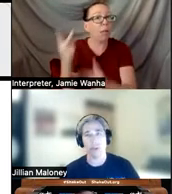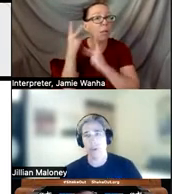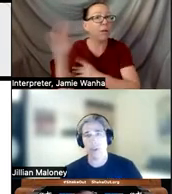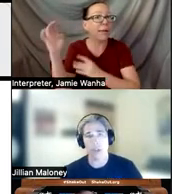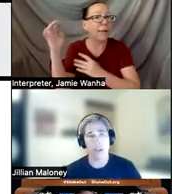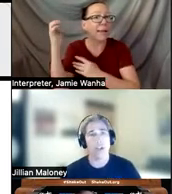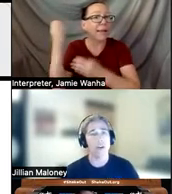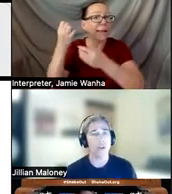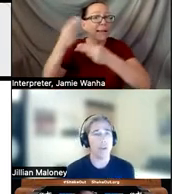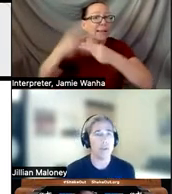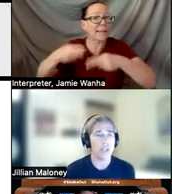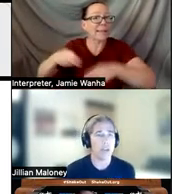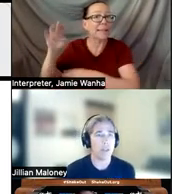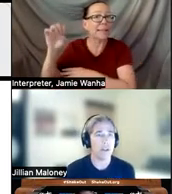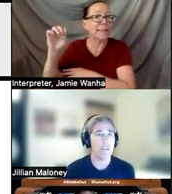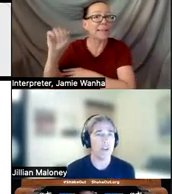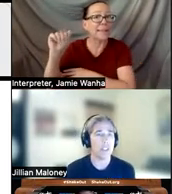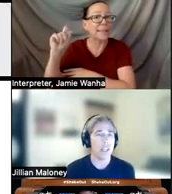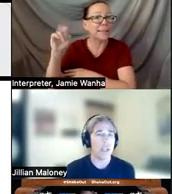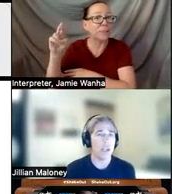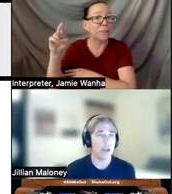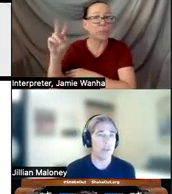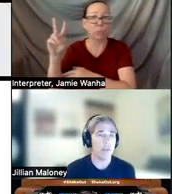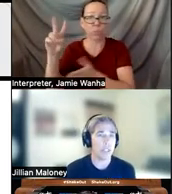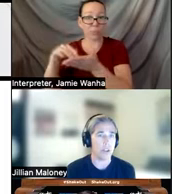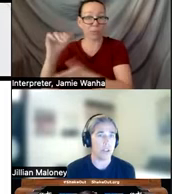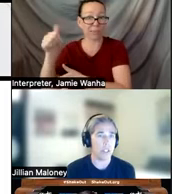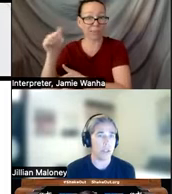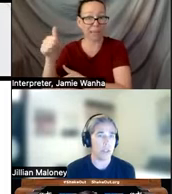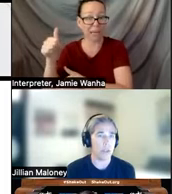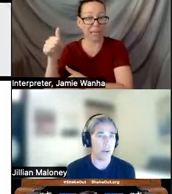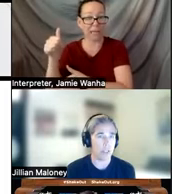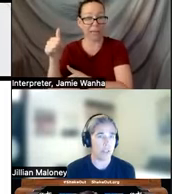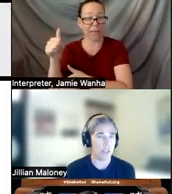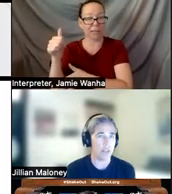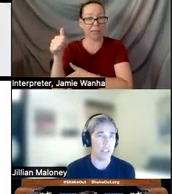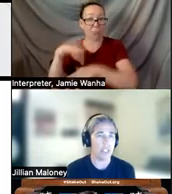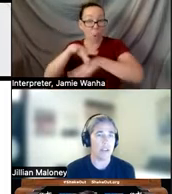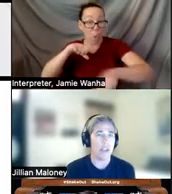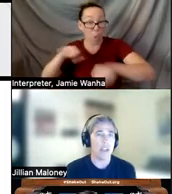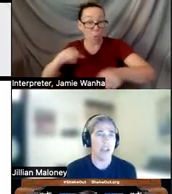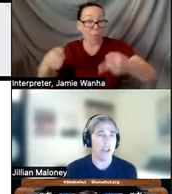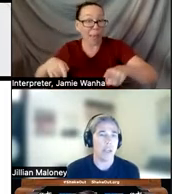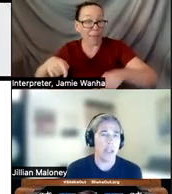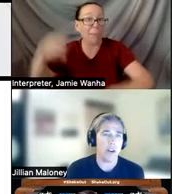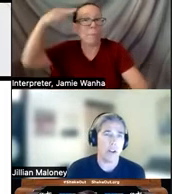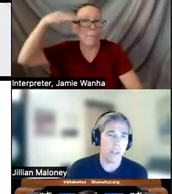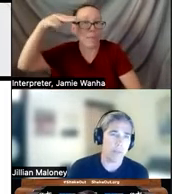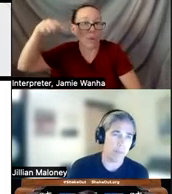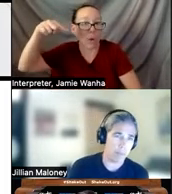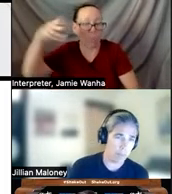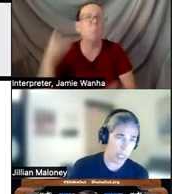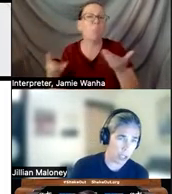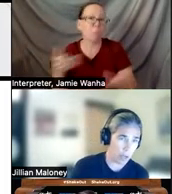El Mayor Cucapa earthquake, which happened on a fault in Mexico, just south of the border, south of the Salton Sea. And on